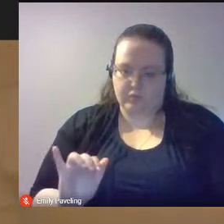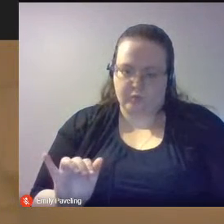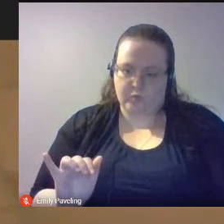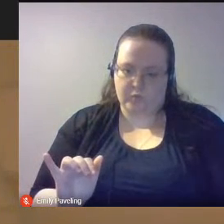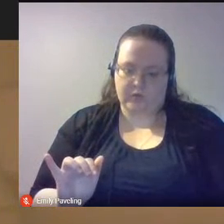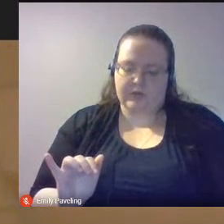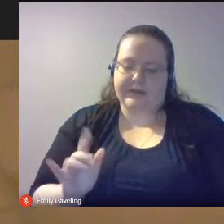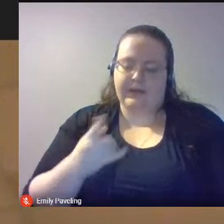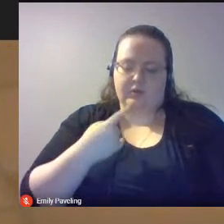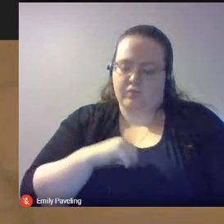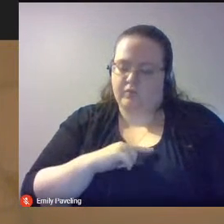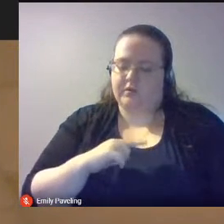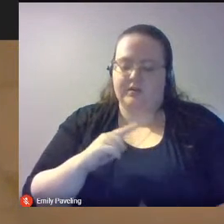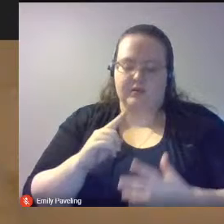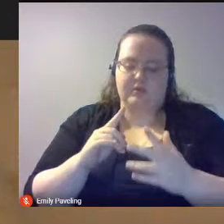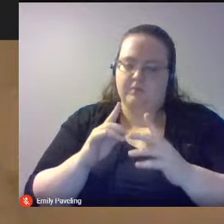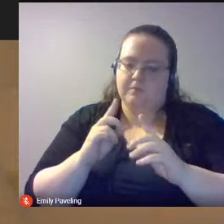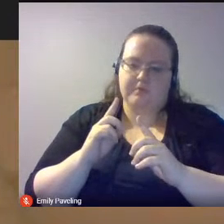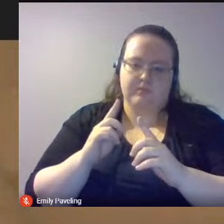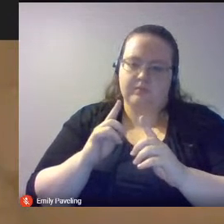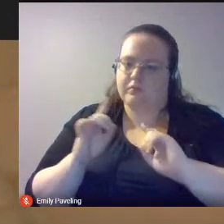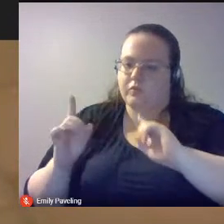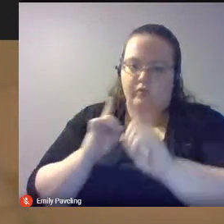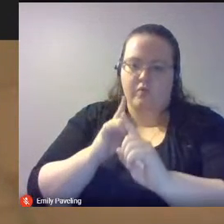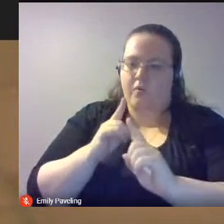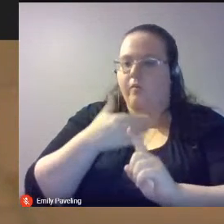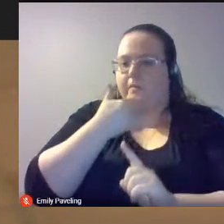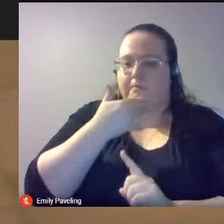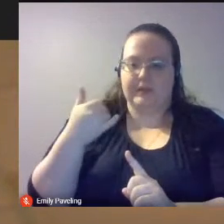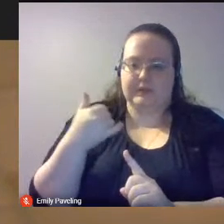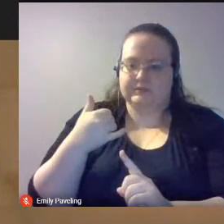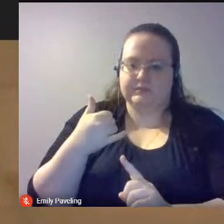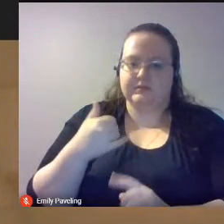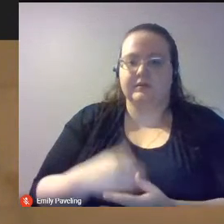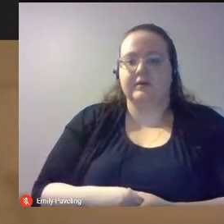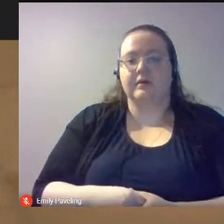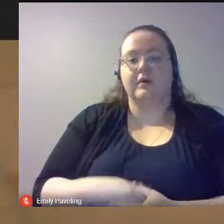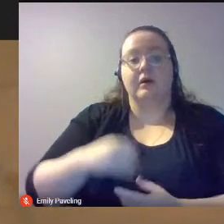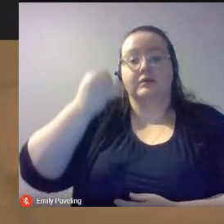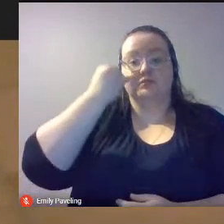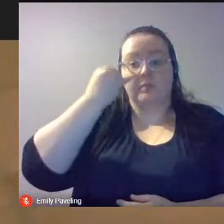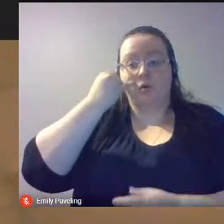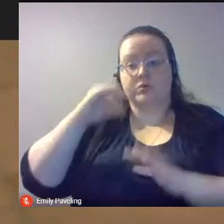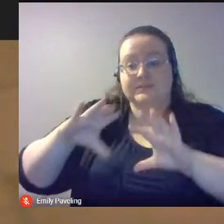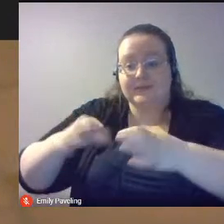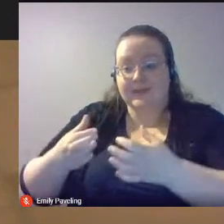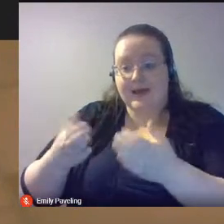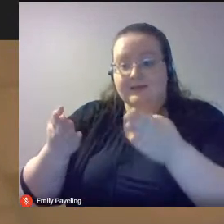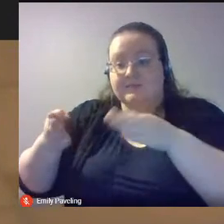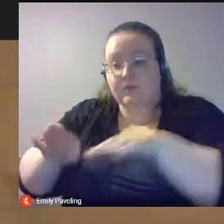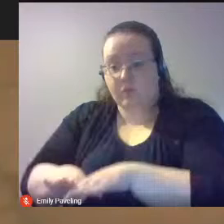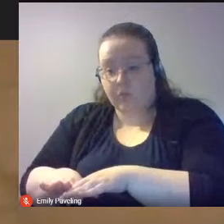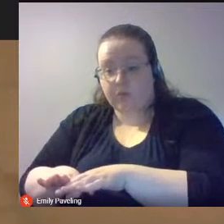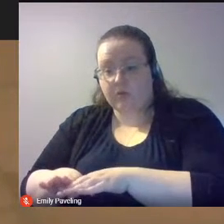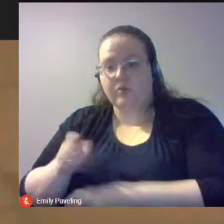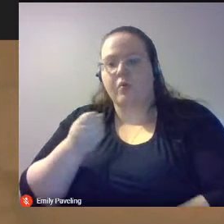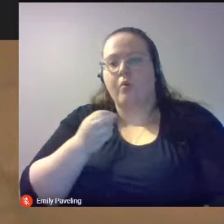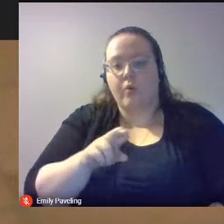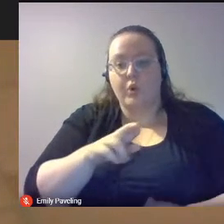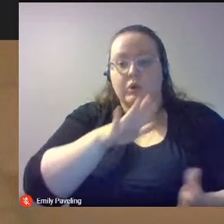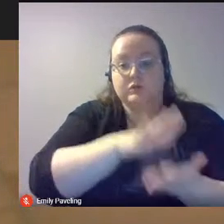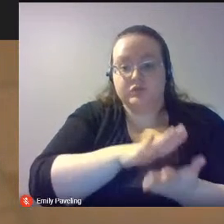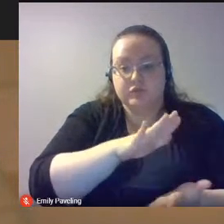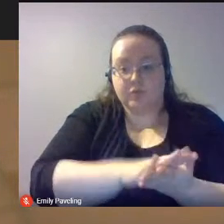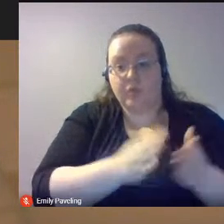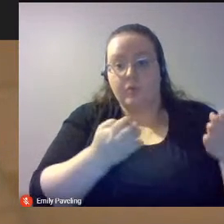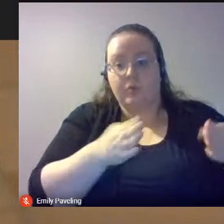to the greatest extent possible. The decision to shut down a classroom or a school will depend on what we find